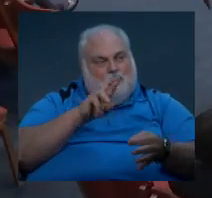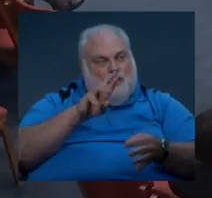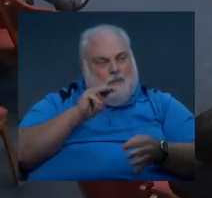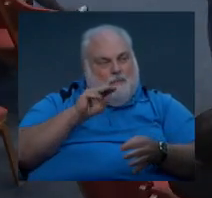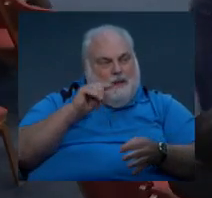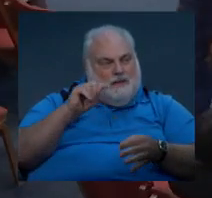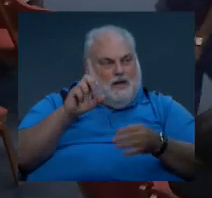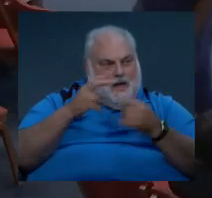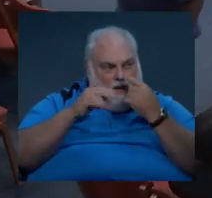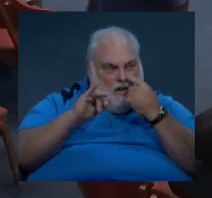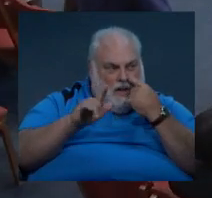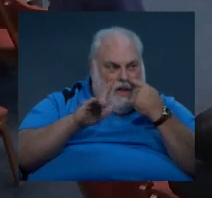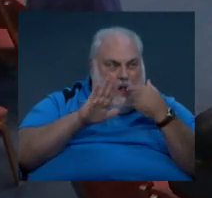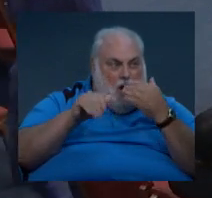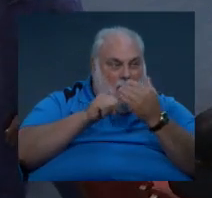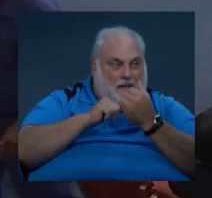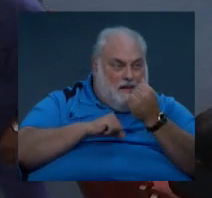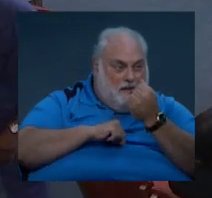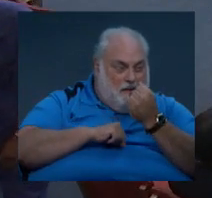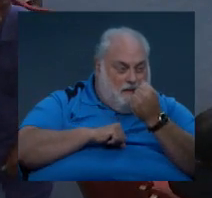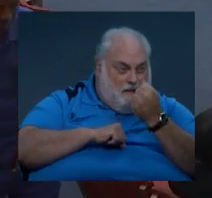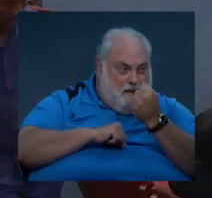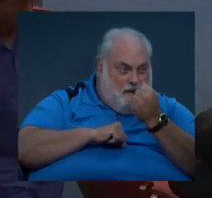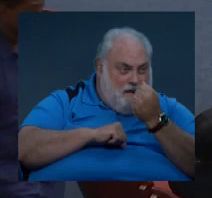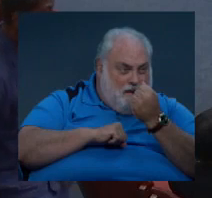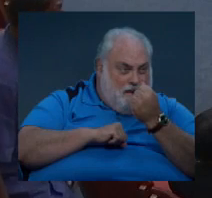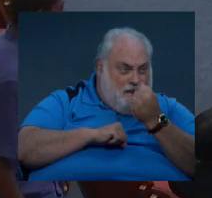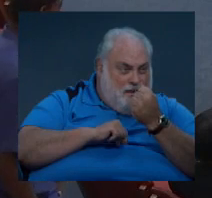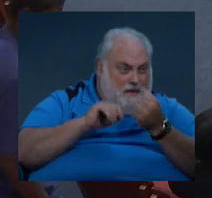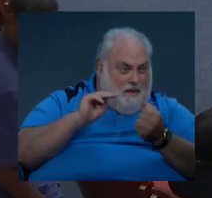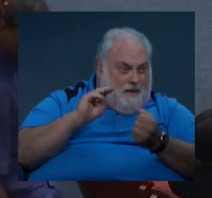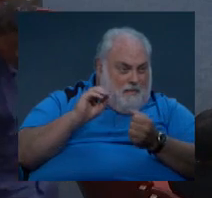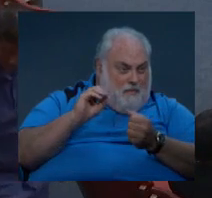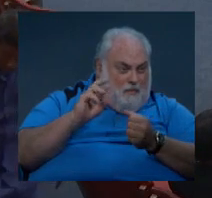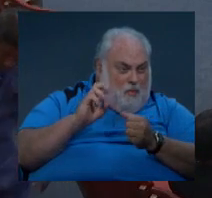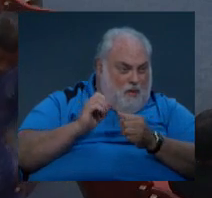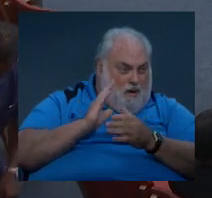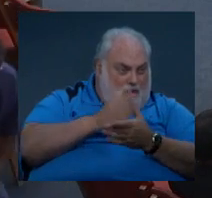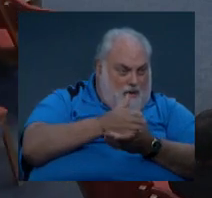Mitchell. All those in favor Mr. Moore?